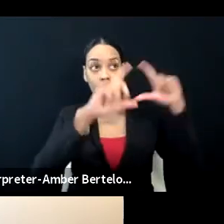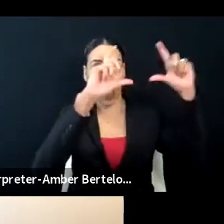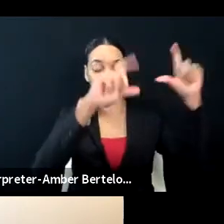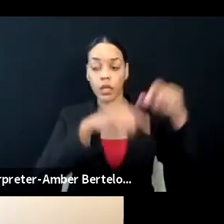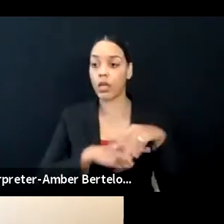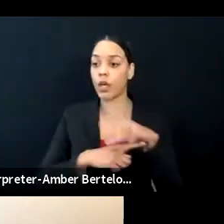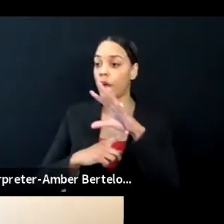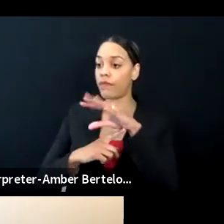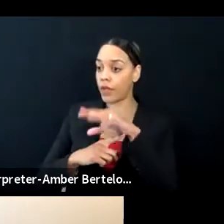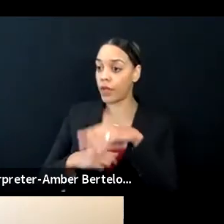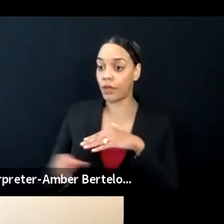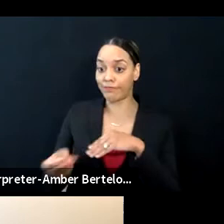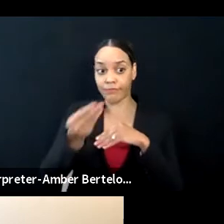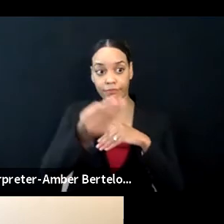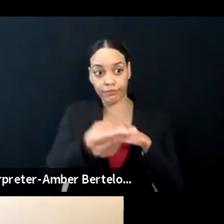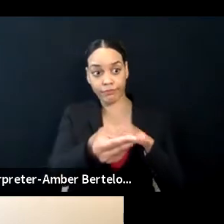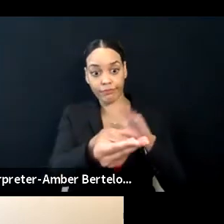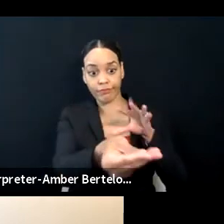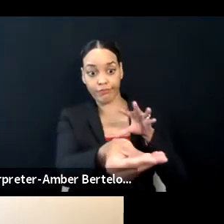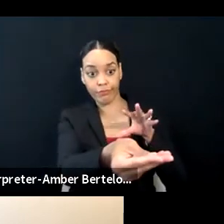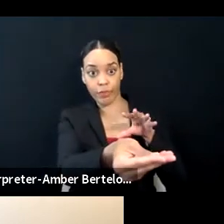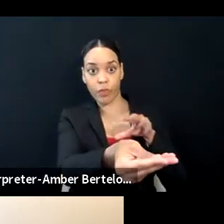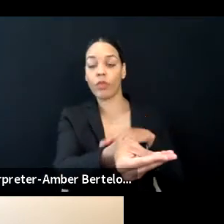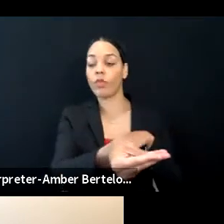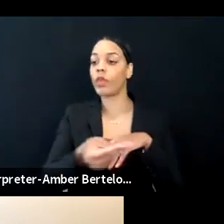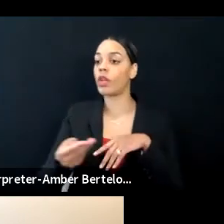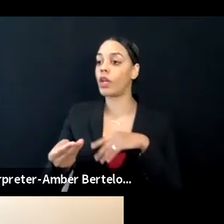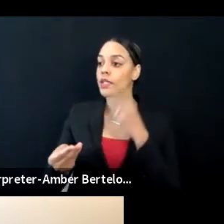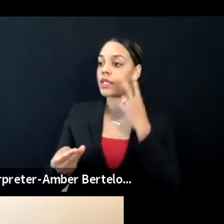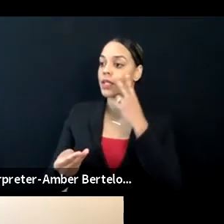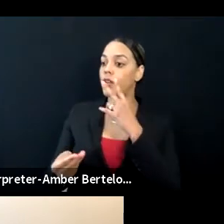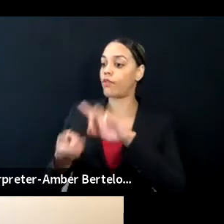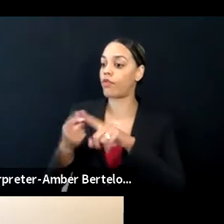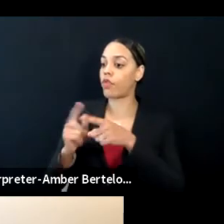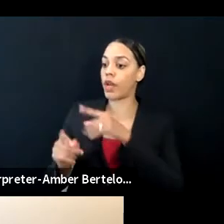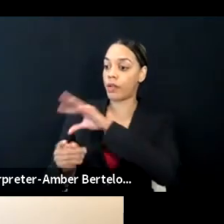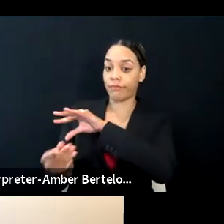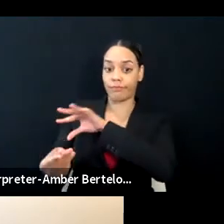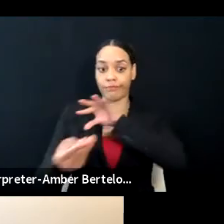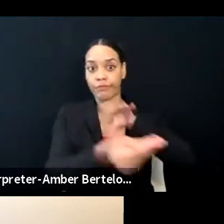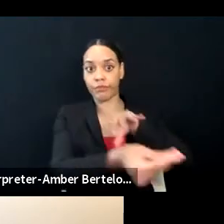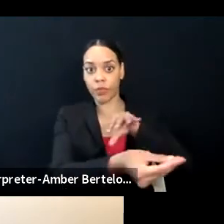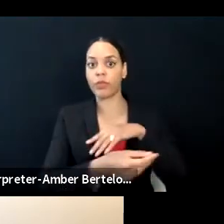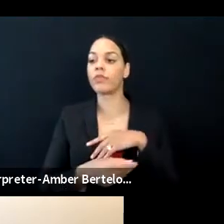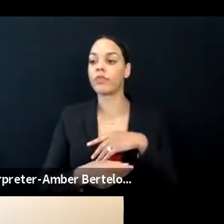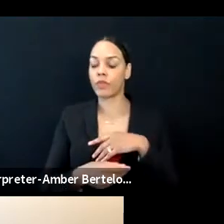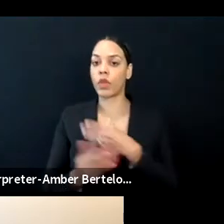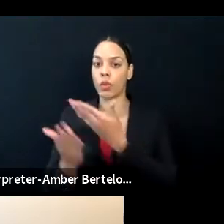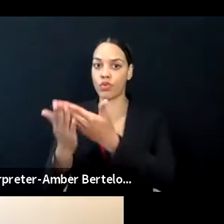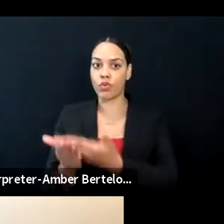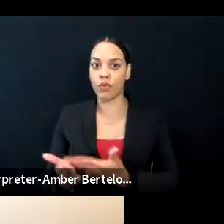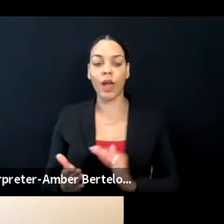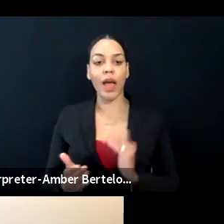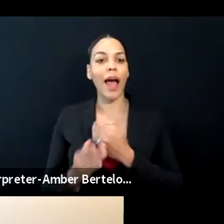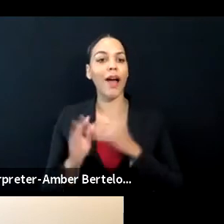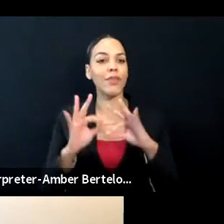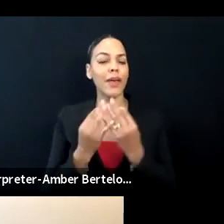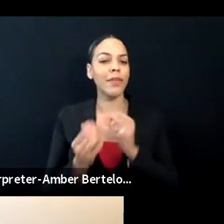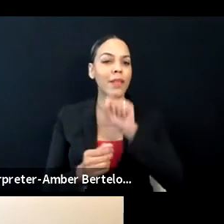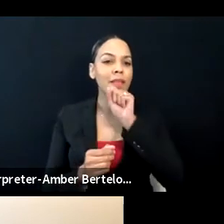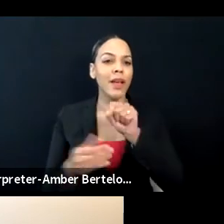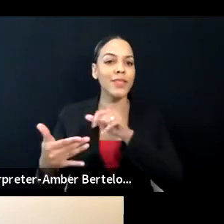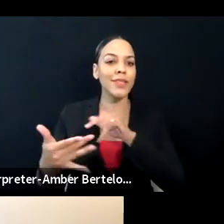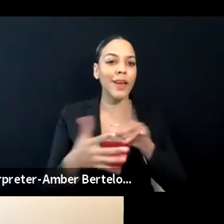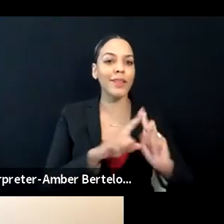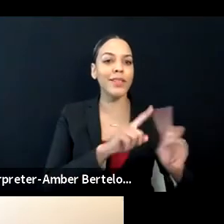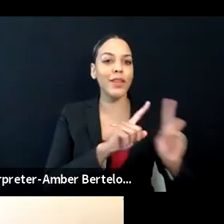lost. And she is a linguist. Our family loves to study languages. I can't tell you